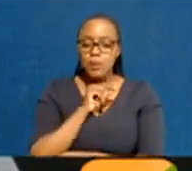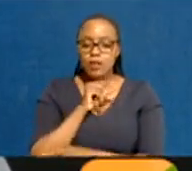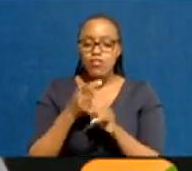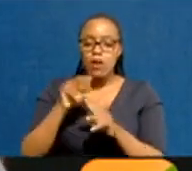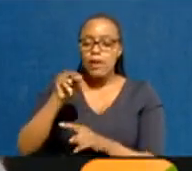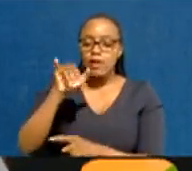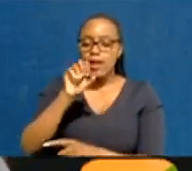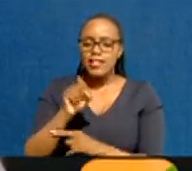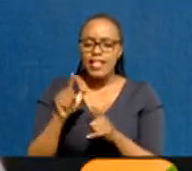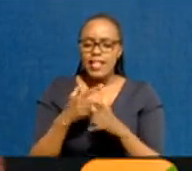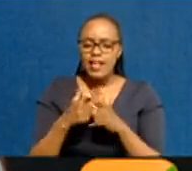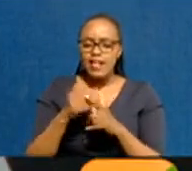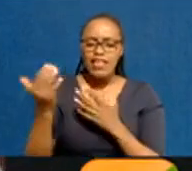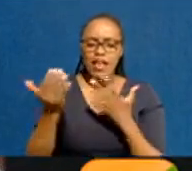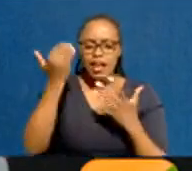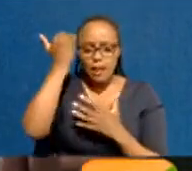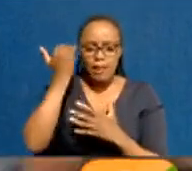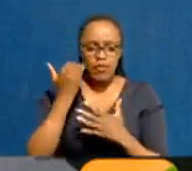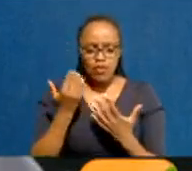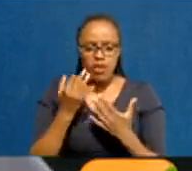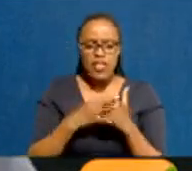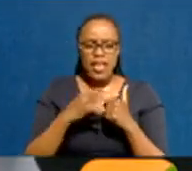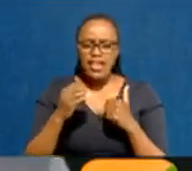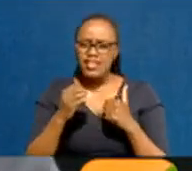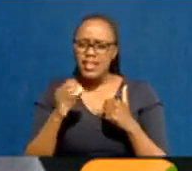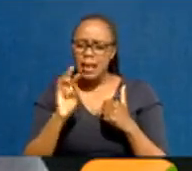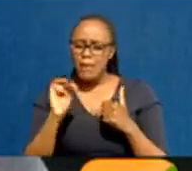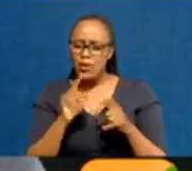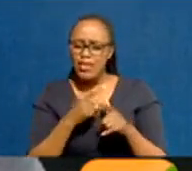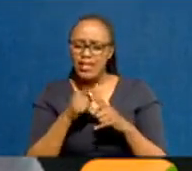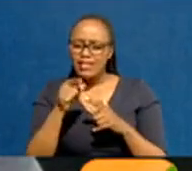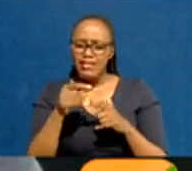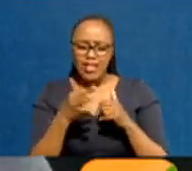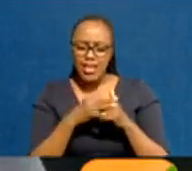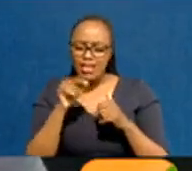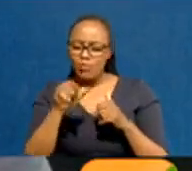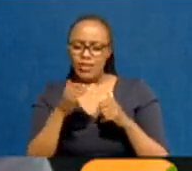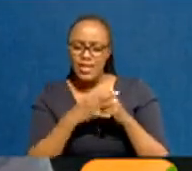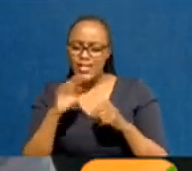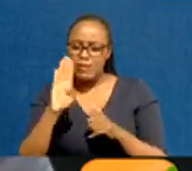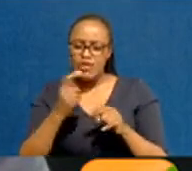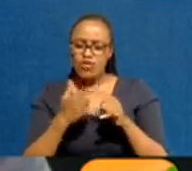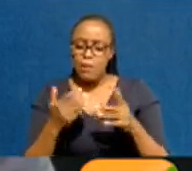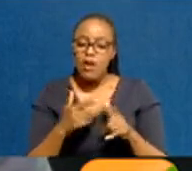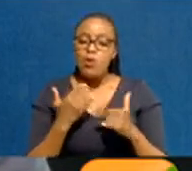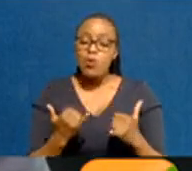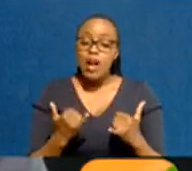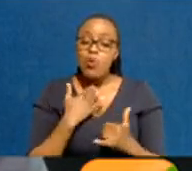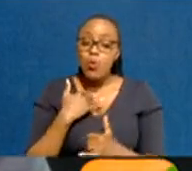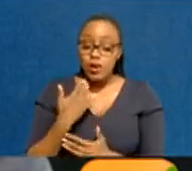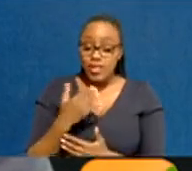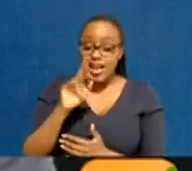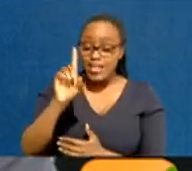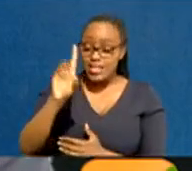NYS. Then they took somebody to court for 8 million. Then people were asking, what happened to the 8.8 billion? We want a DCI who is not a drama